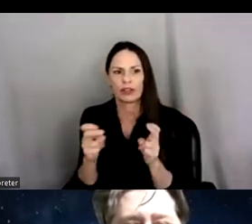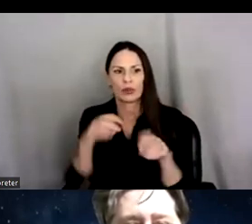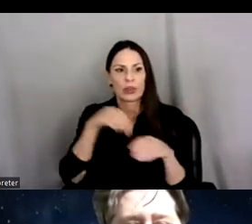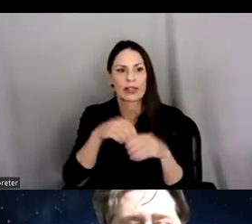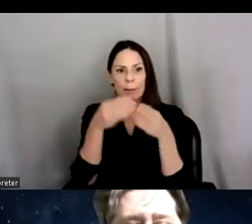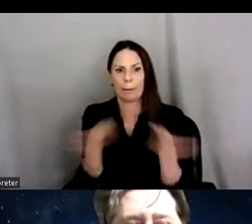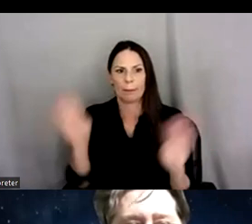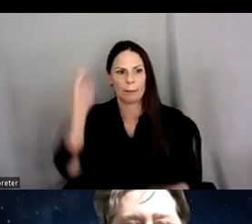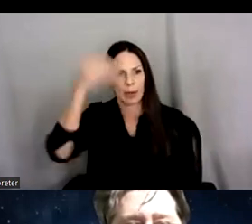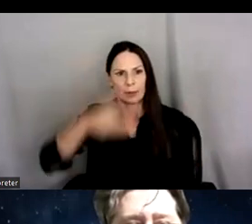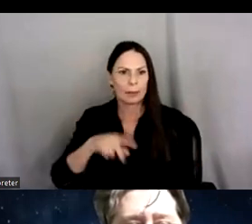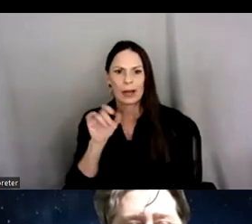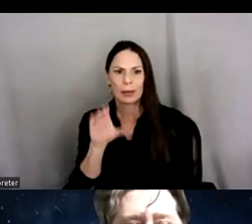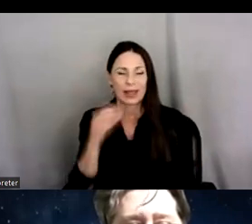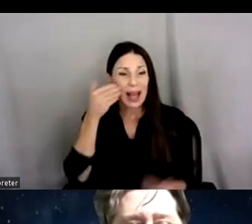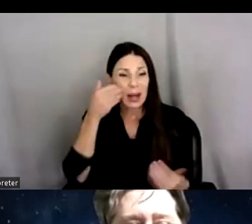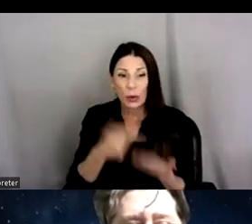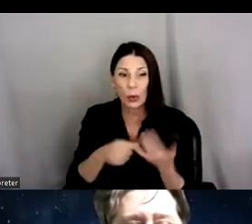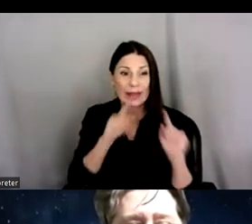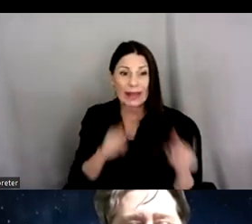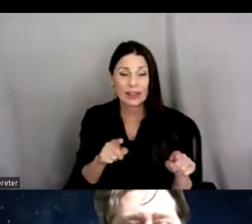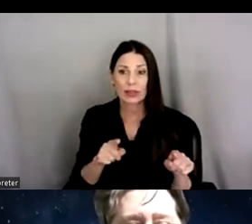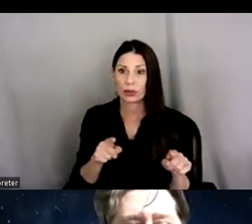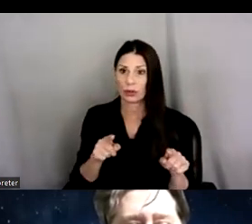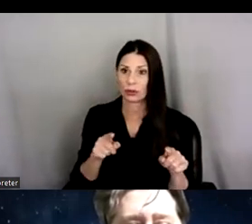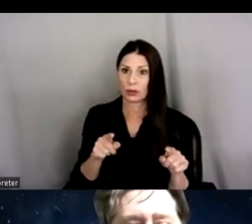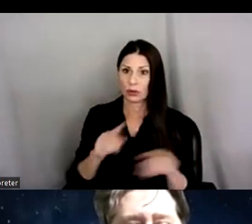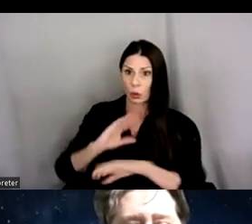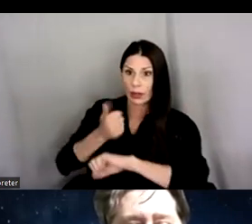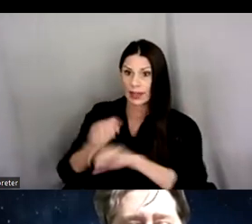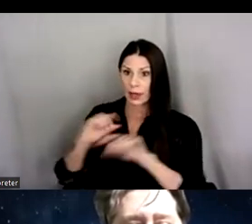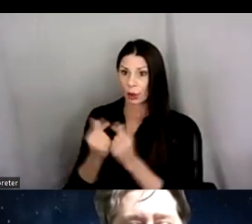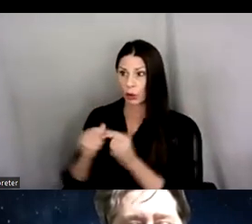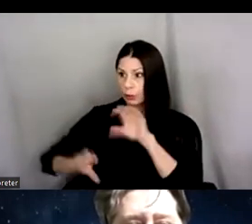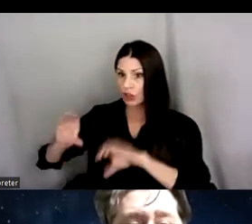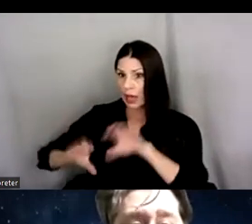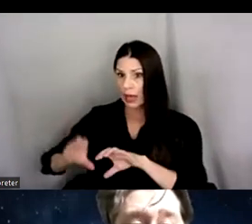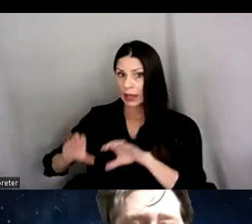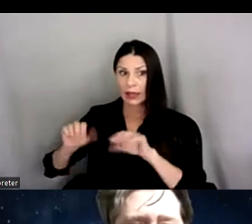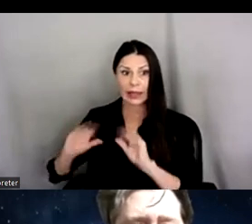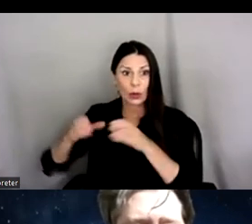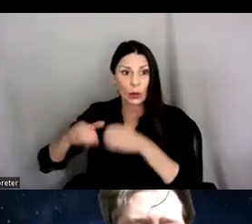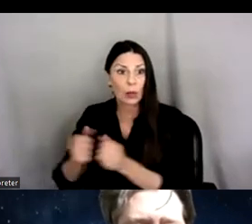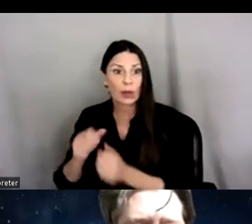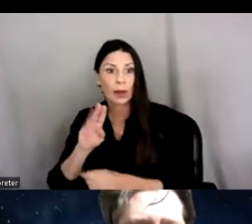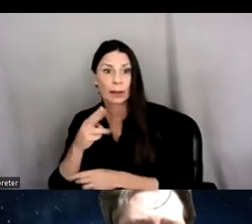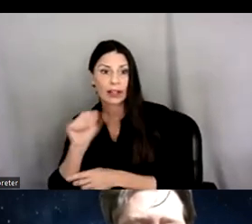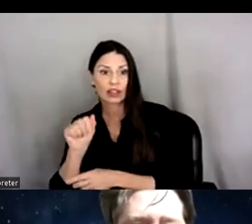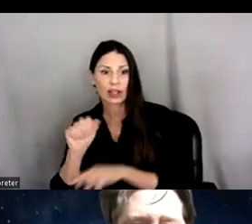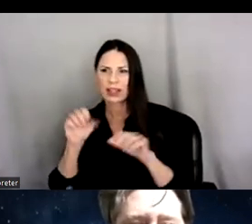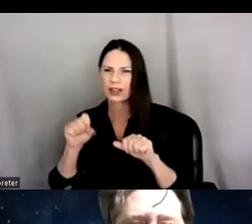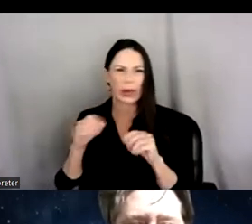answer is to that. Do we have like a group chat? Can the group meet without the BHA so we could work some of these out? Because I feel